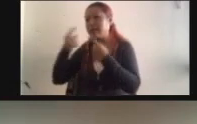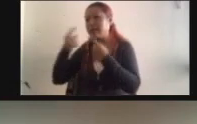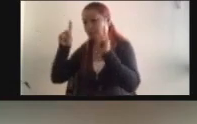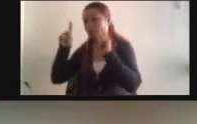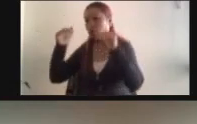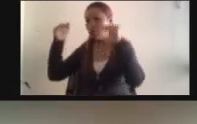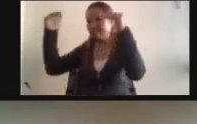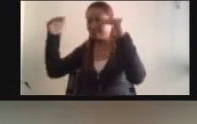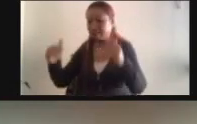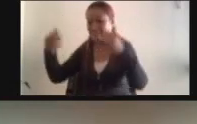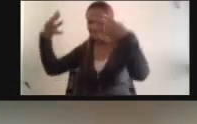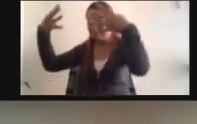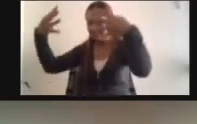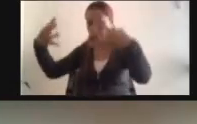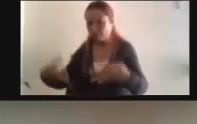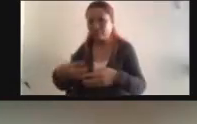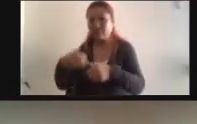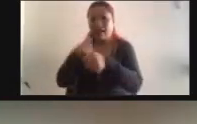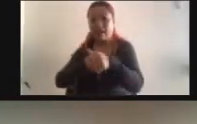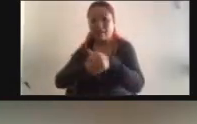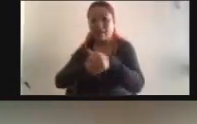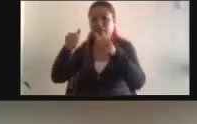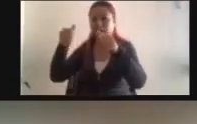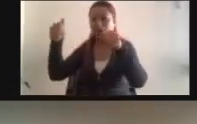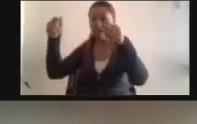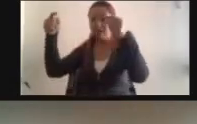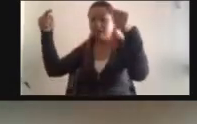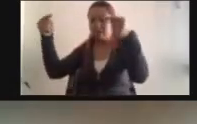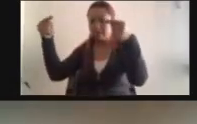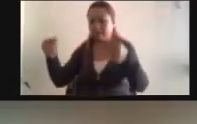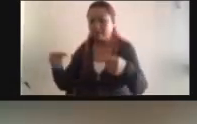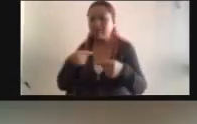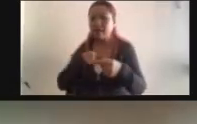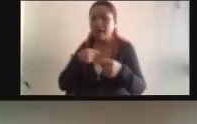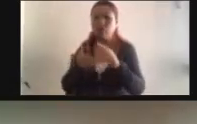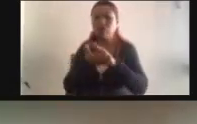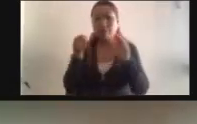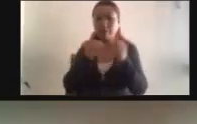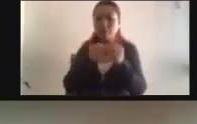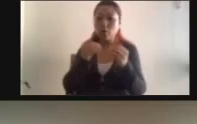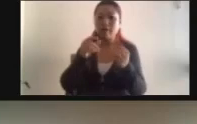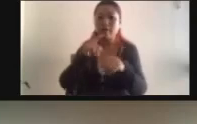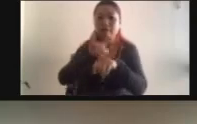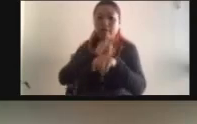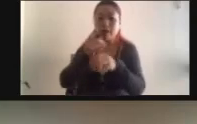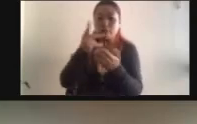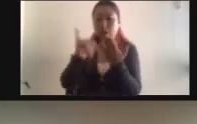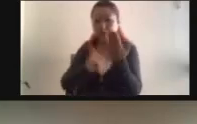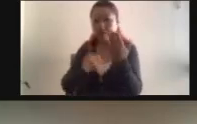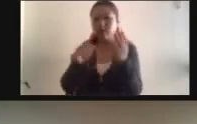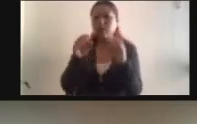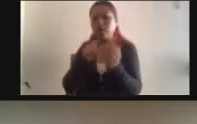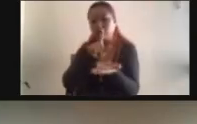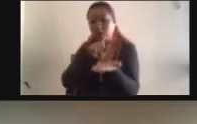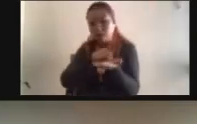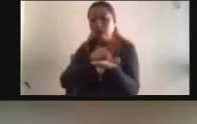metric, I was running more flight projects. I had published more conference papers. I had more patent disclosures. In each metric,